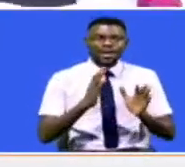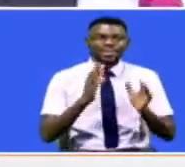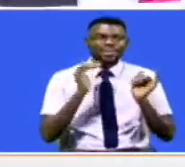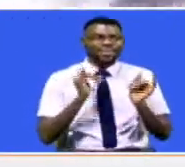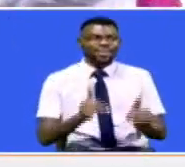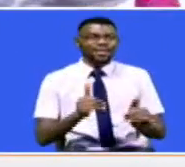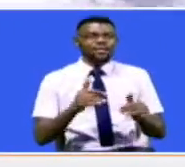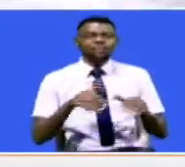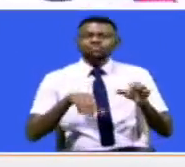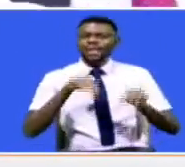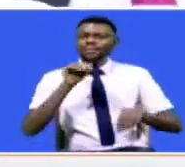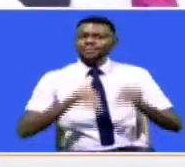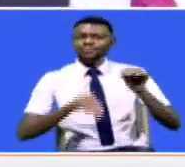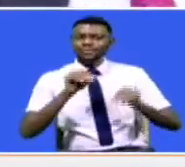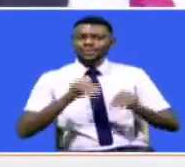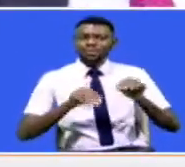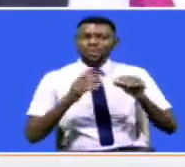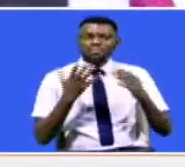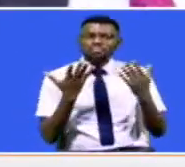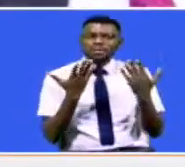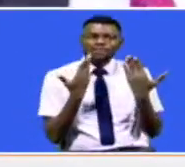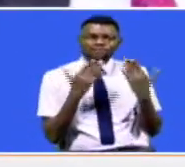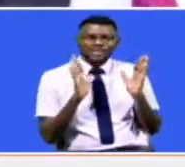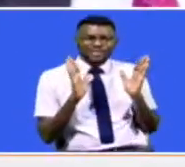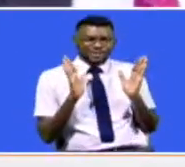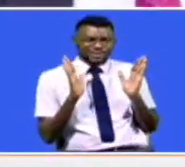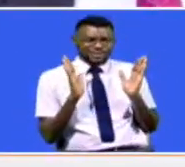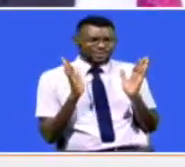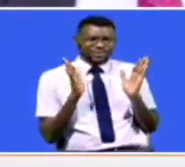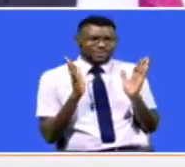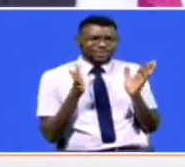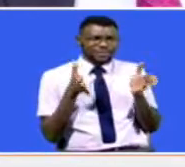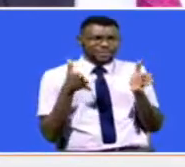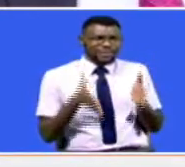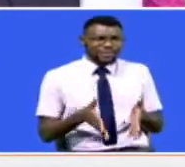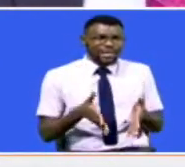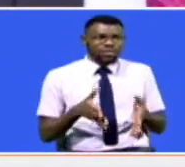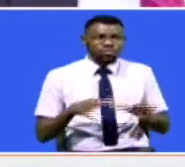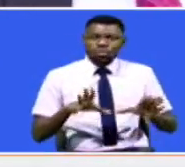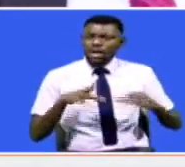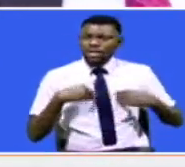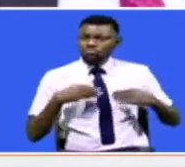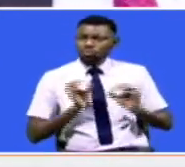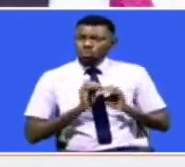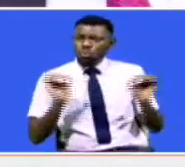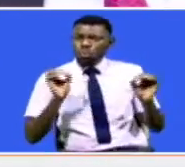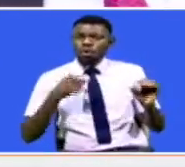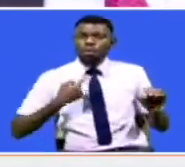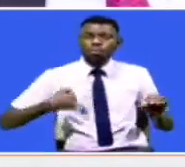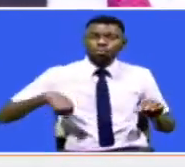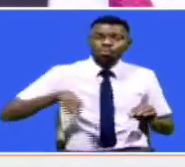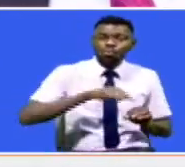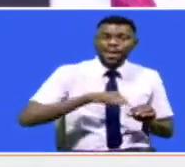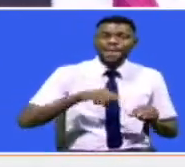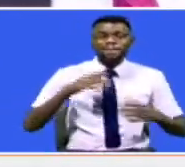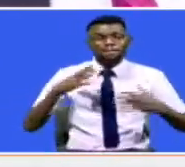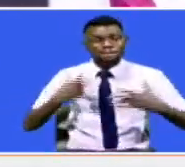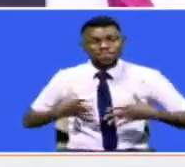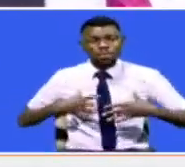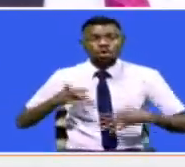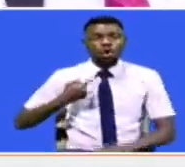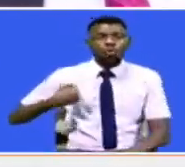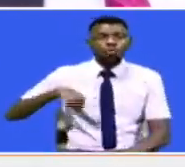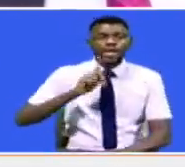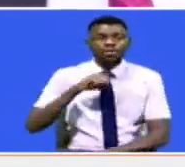sovereignty na uchaguzi tuliwapatia, we are now withdrawing it. And we are the people. Unasikia vizuri? We